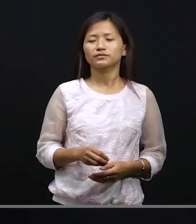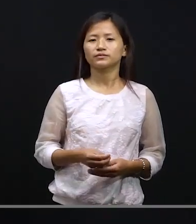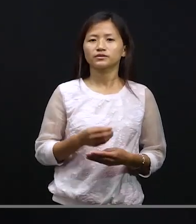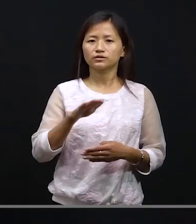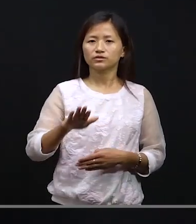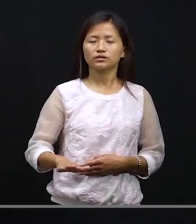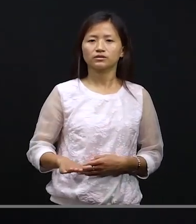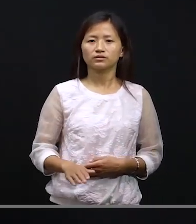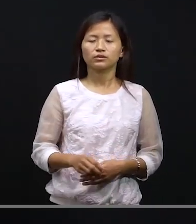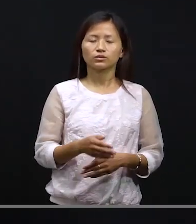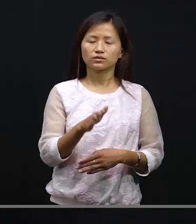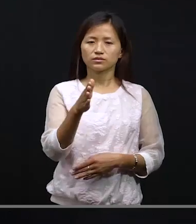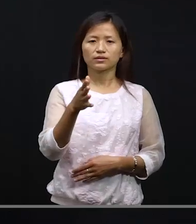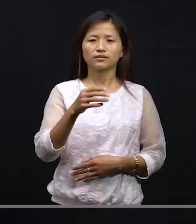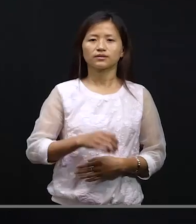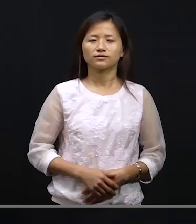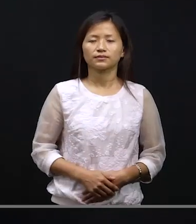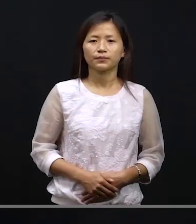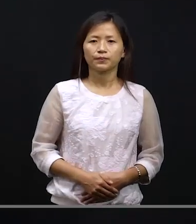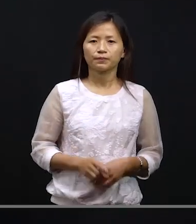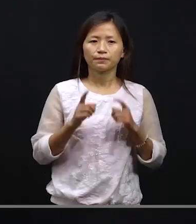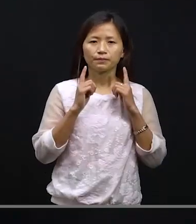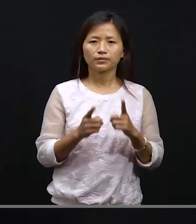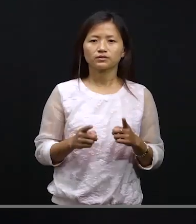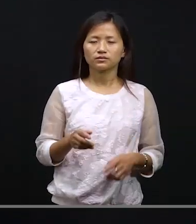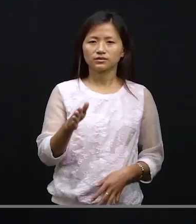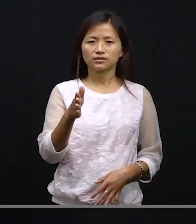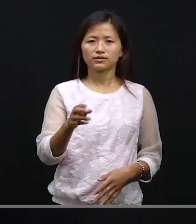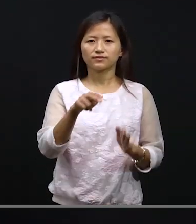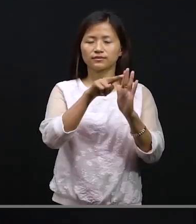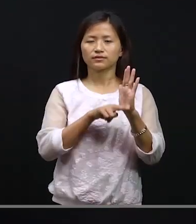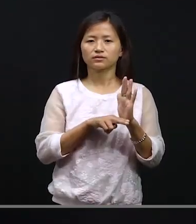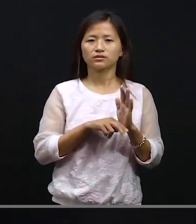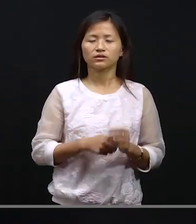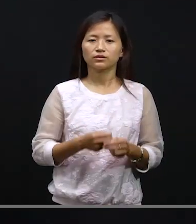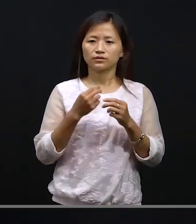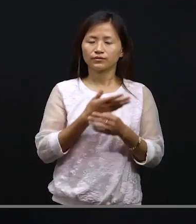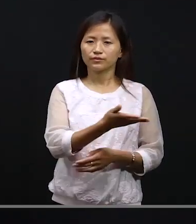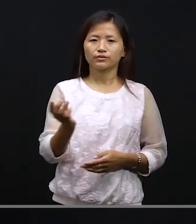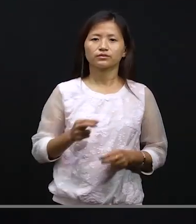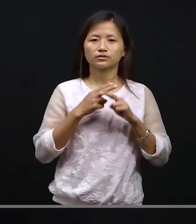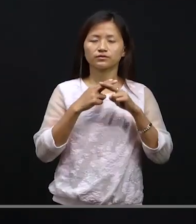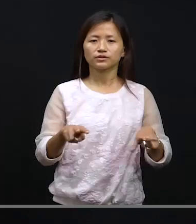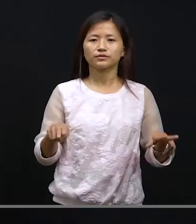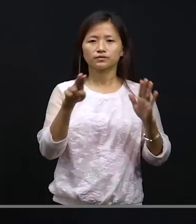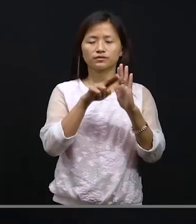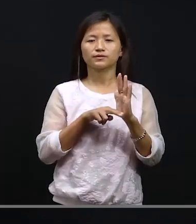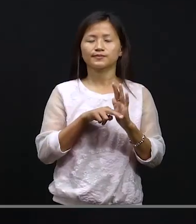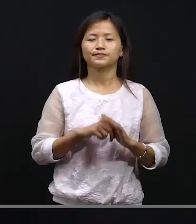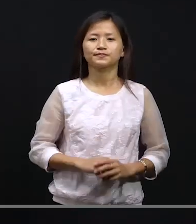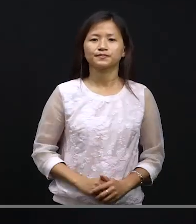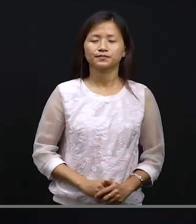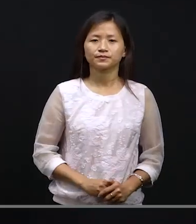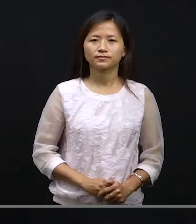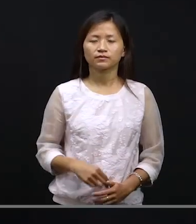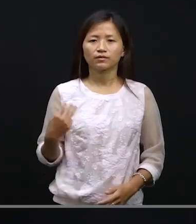He was looking for something and he got nothing. But in this nothingness, he knew that there was freedom here. And that is the reason why